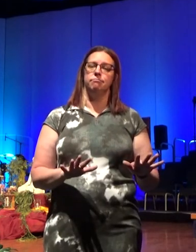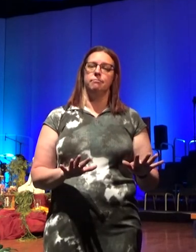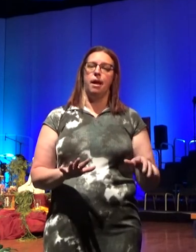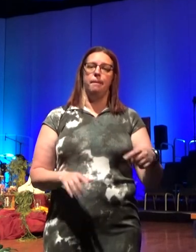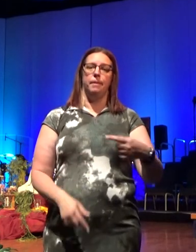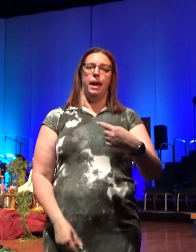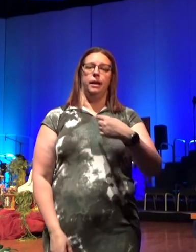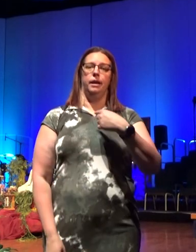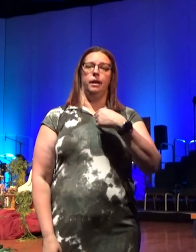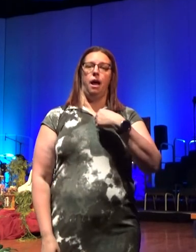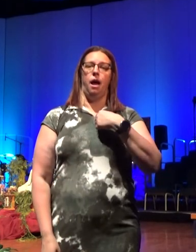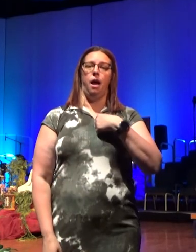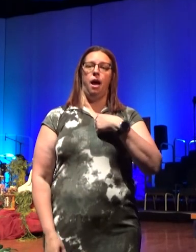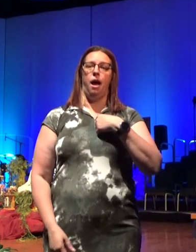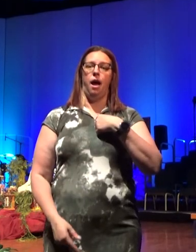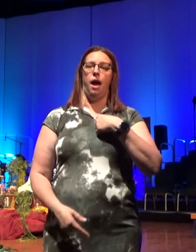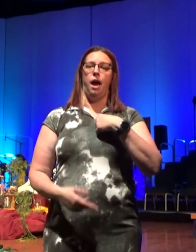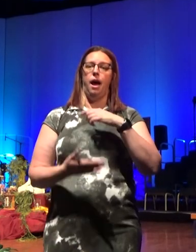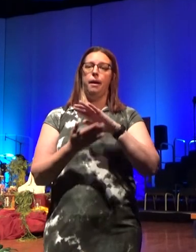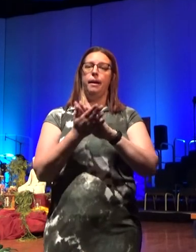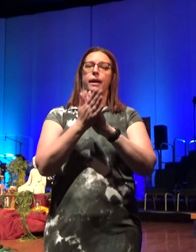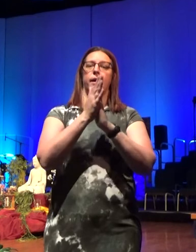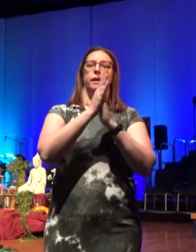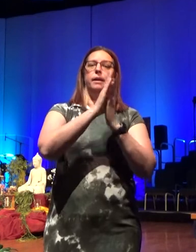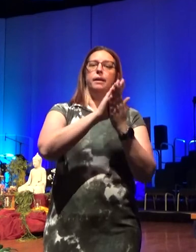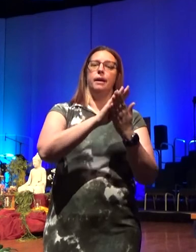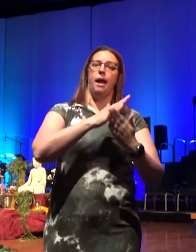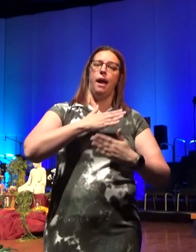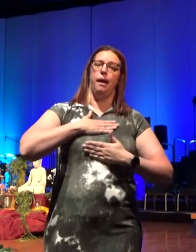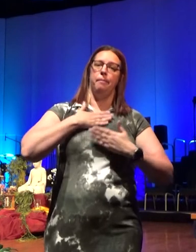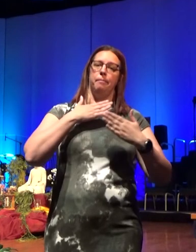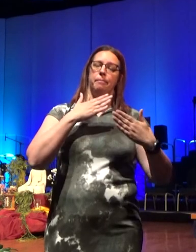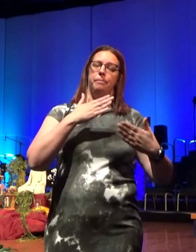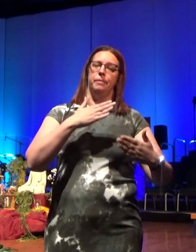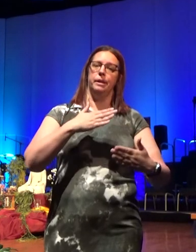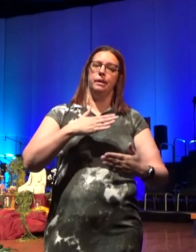I be happy.